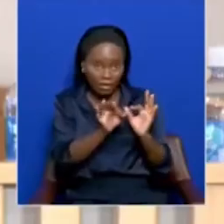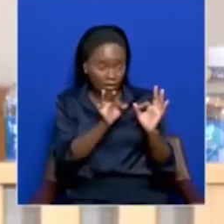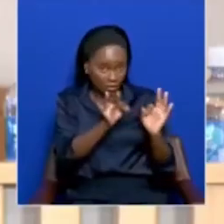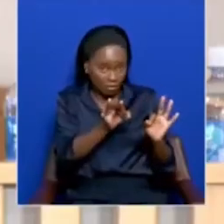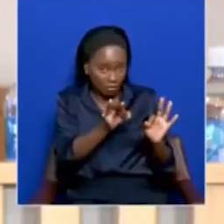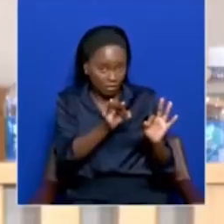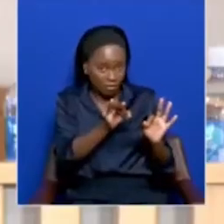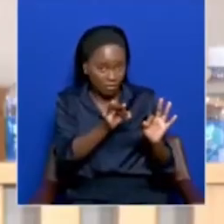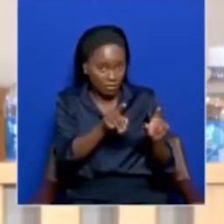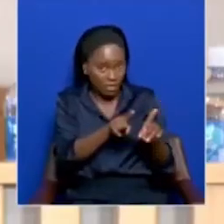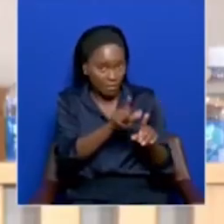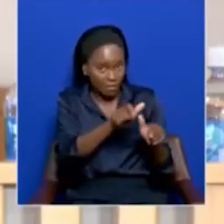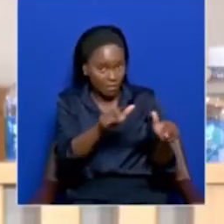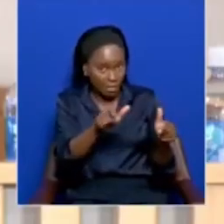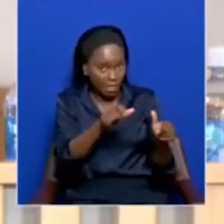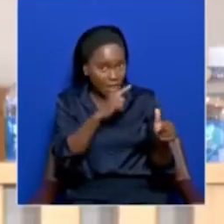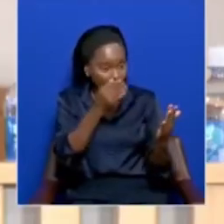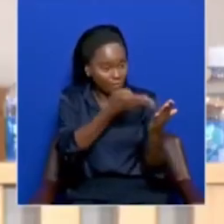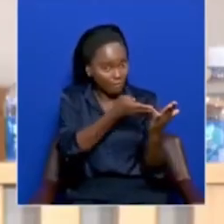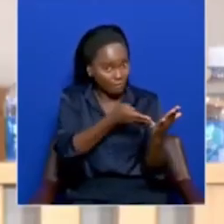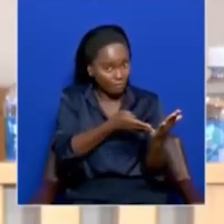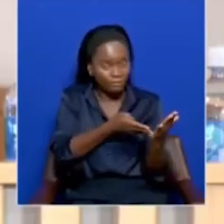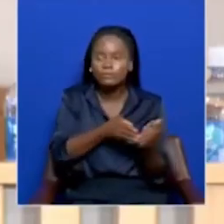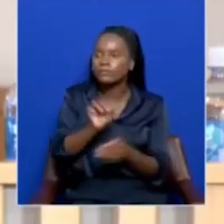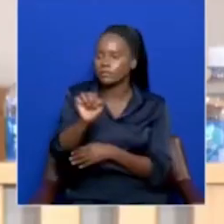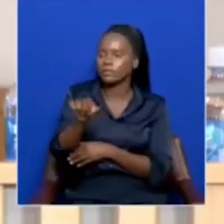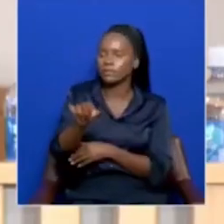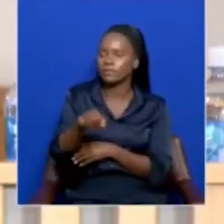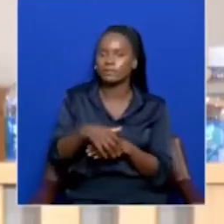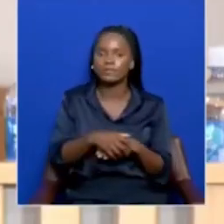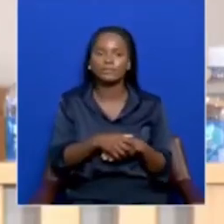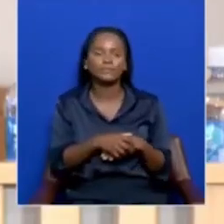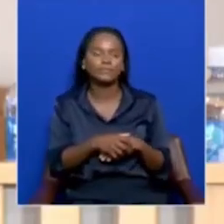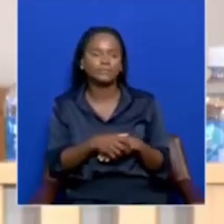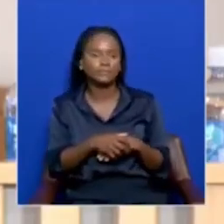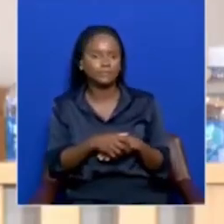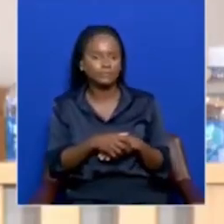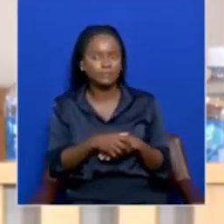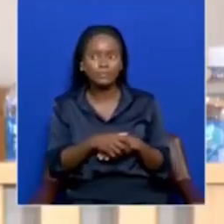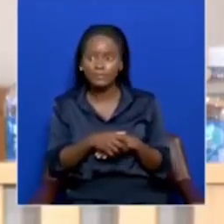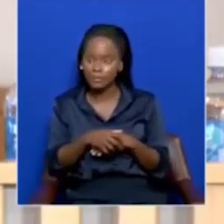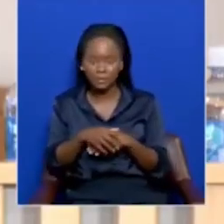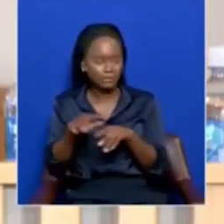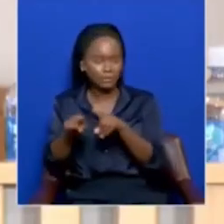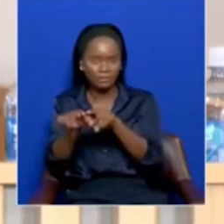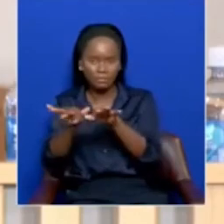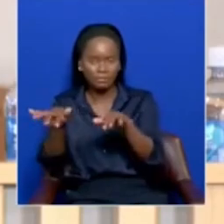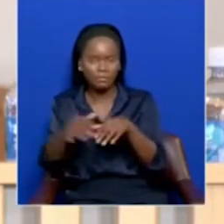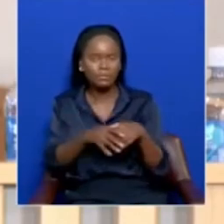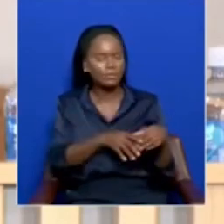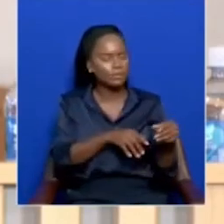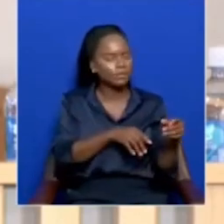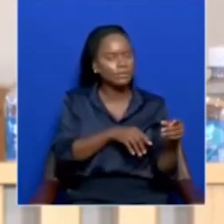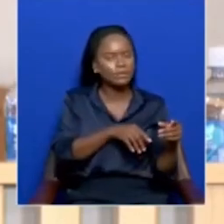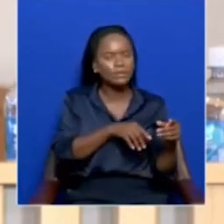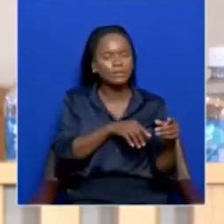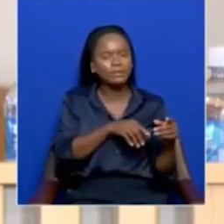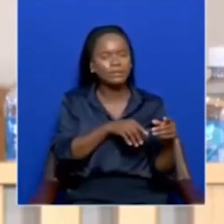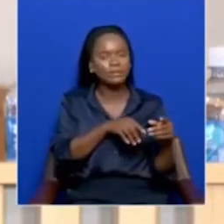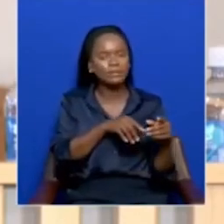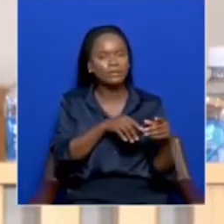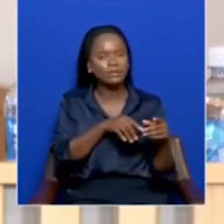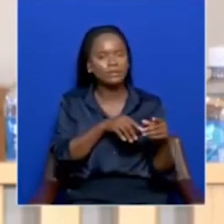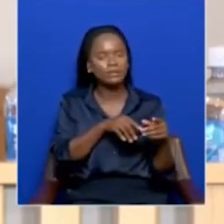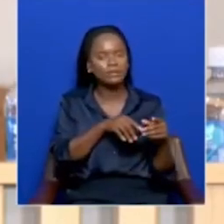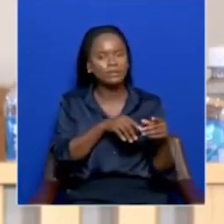It's the same people. Yeah. And secondly, are these the same people you stated at your